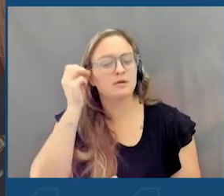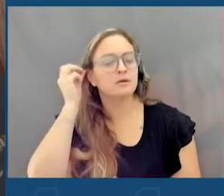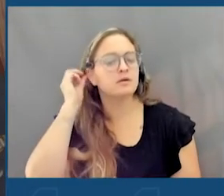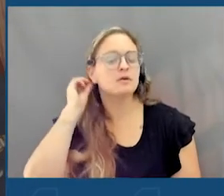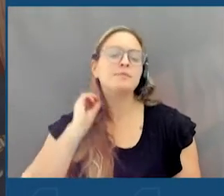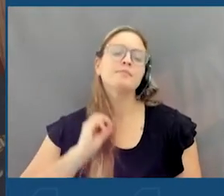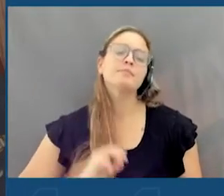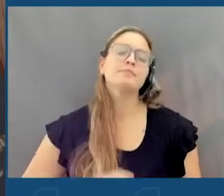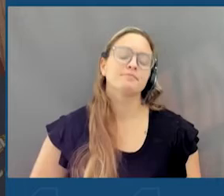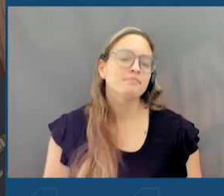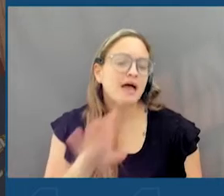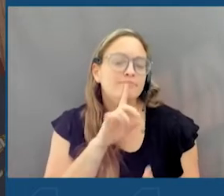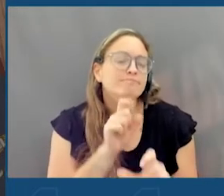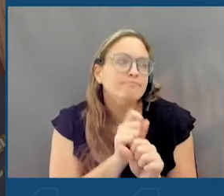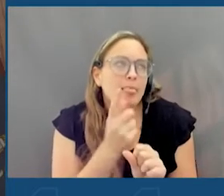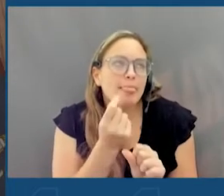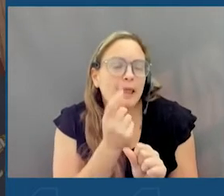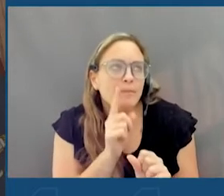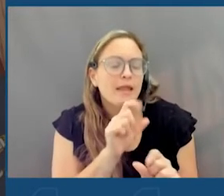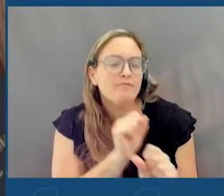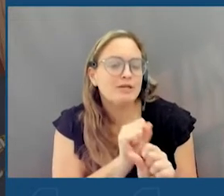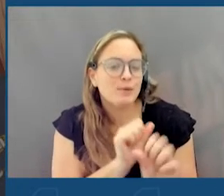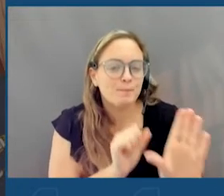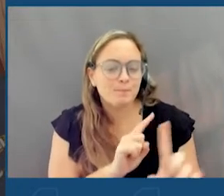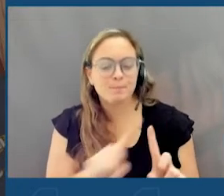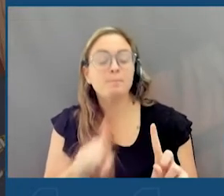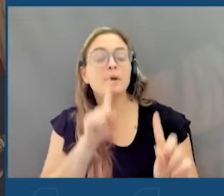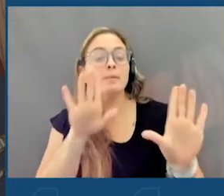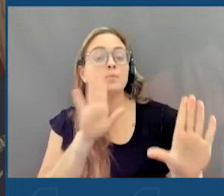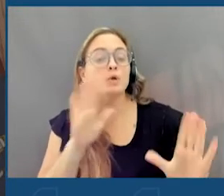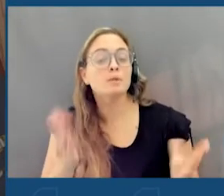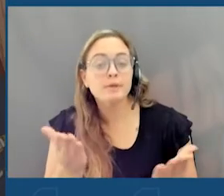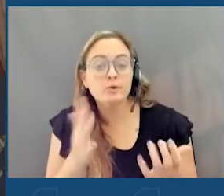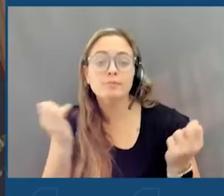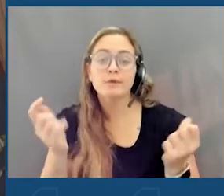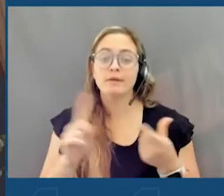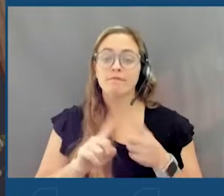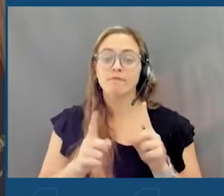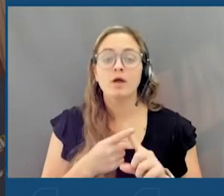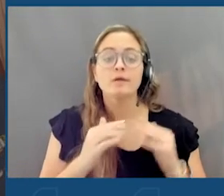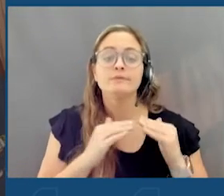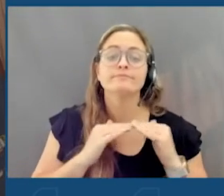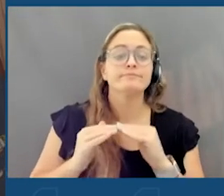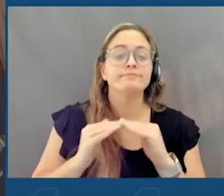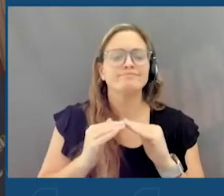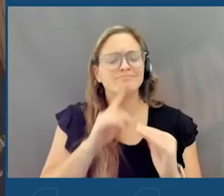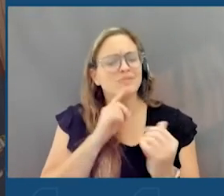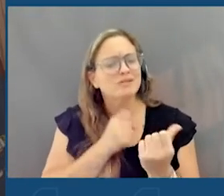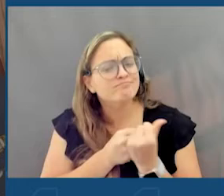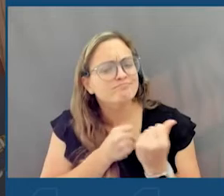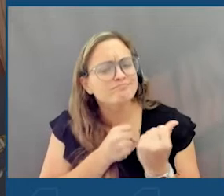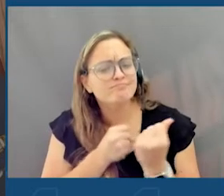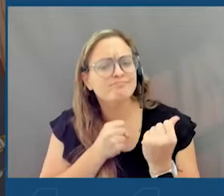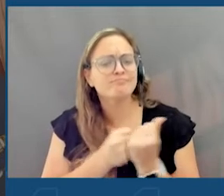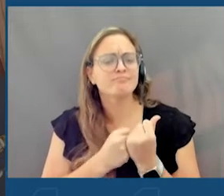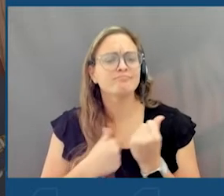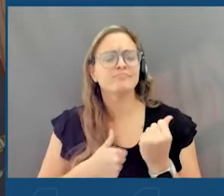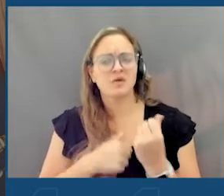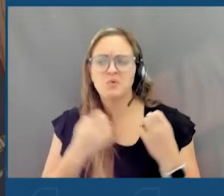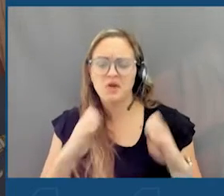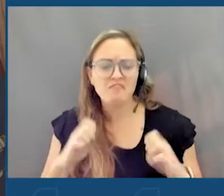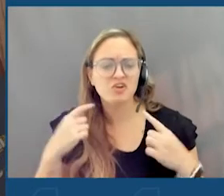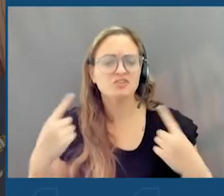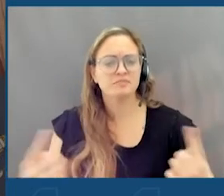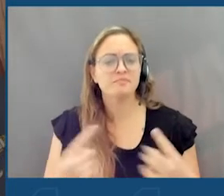yes. It's great to be here with so many friends and colleagues who've been so supportive of our efforts